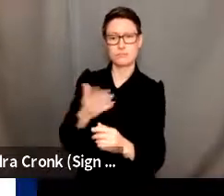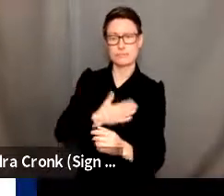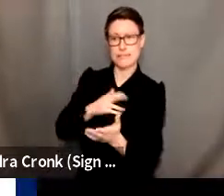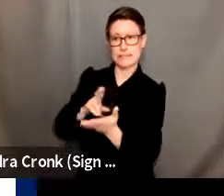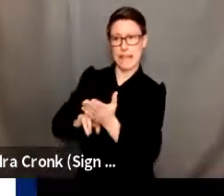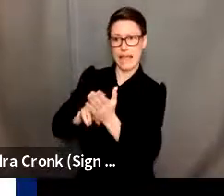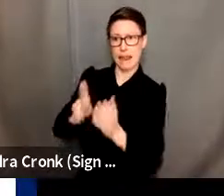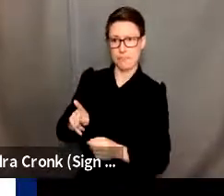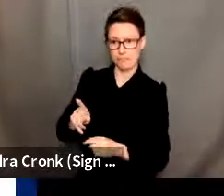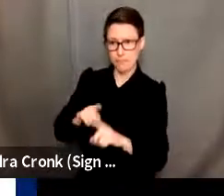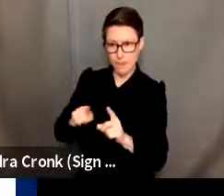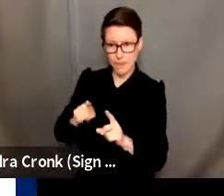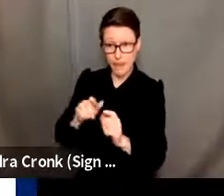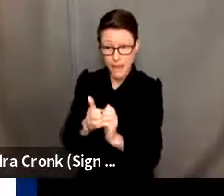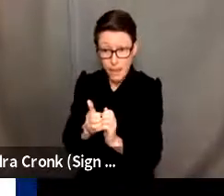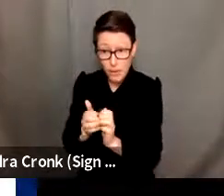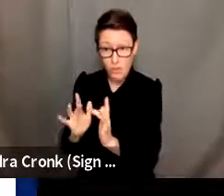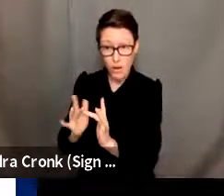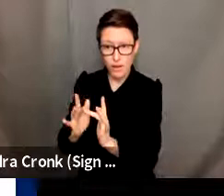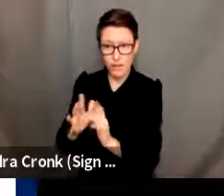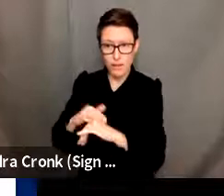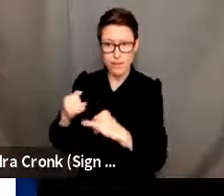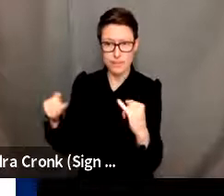that through the website as well.